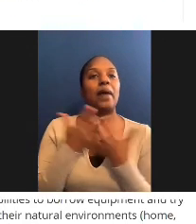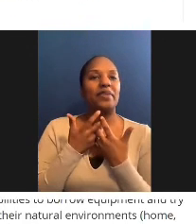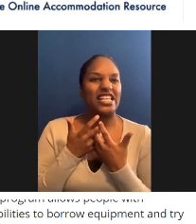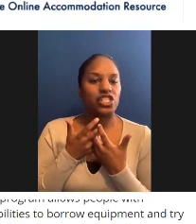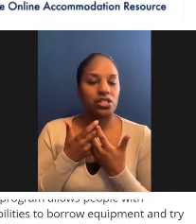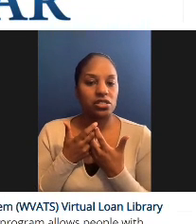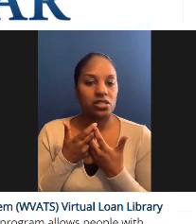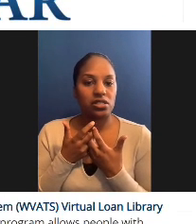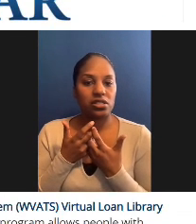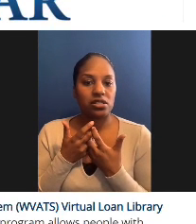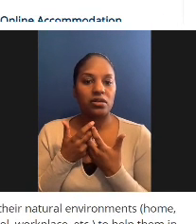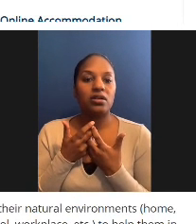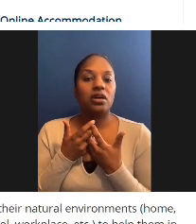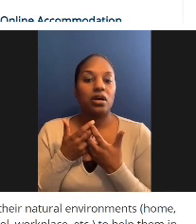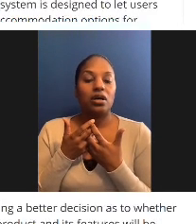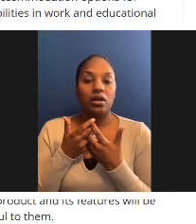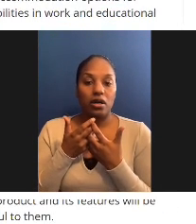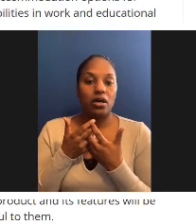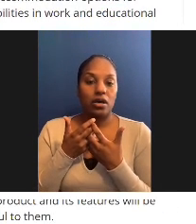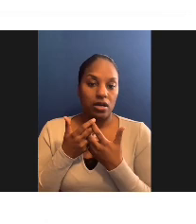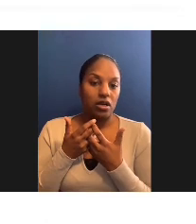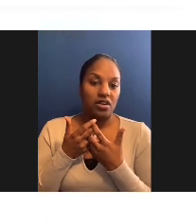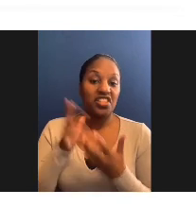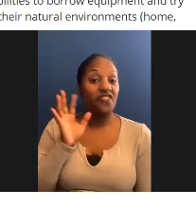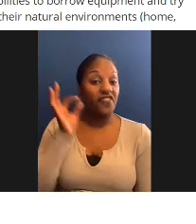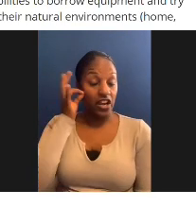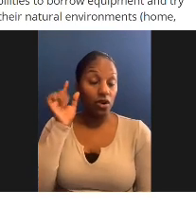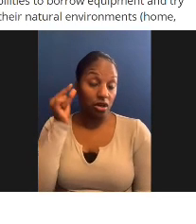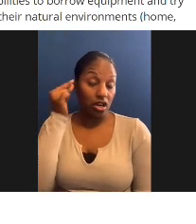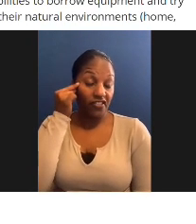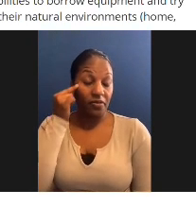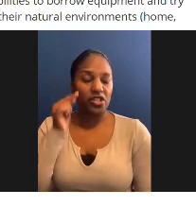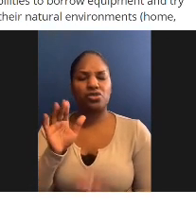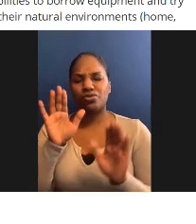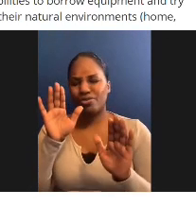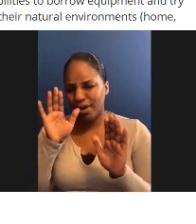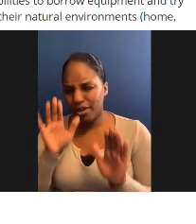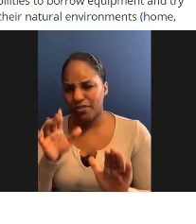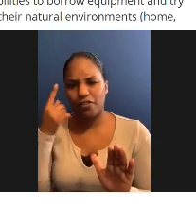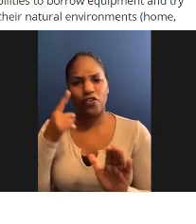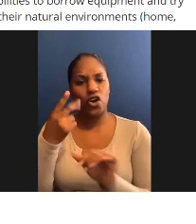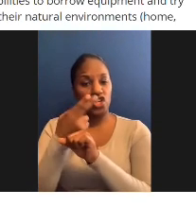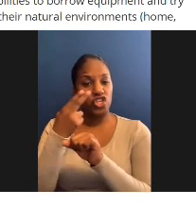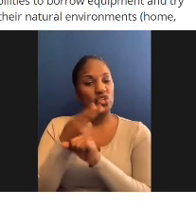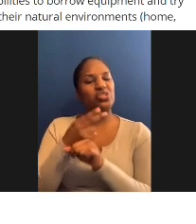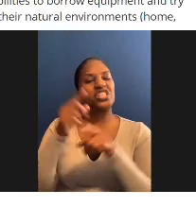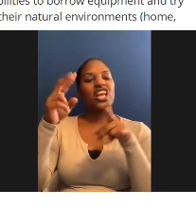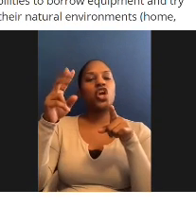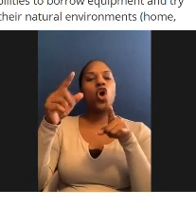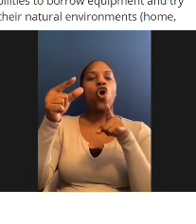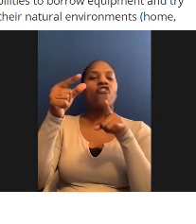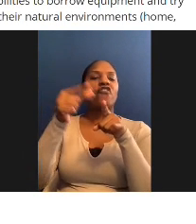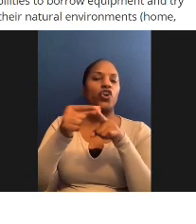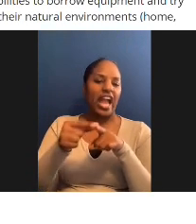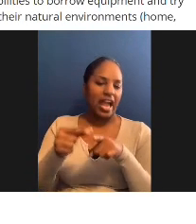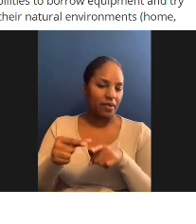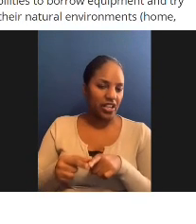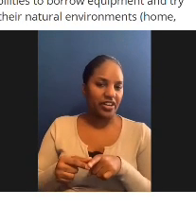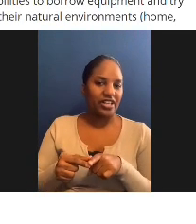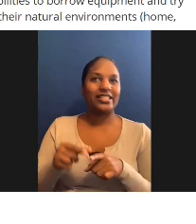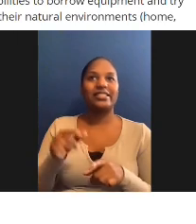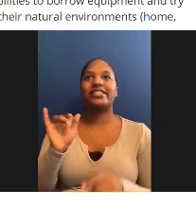accommodations. You know, the federal government is great for using vocabulary like